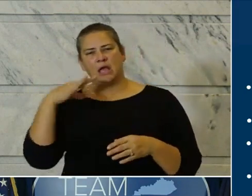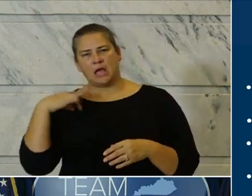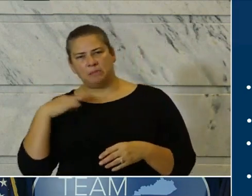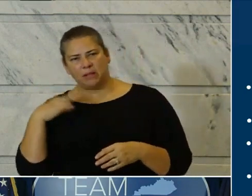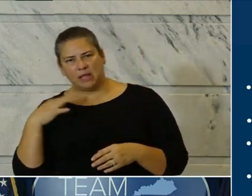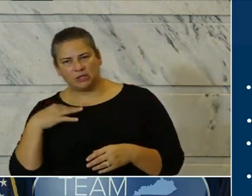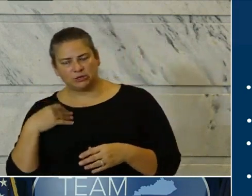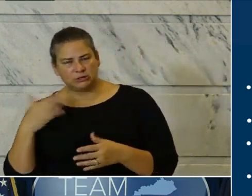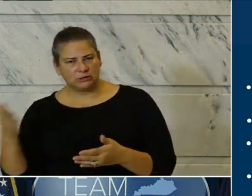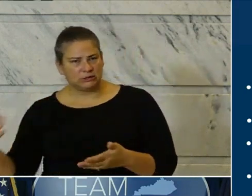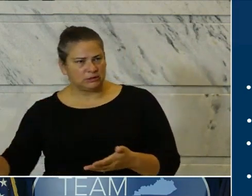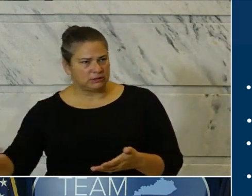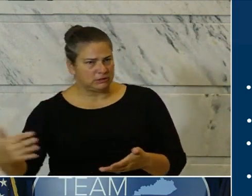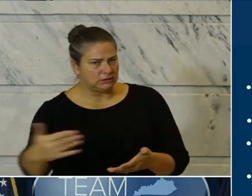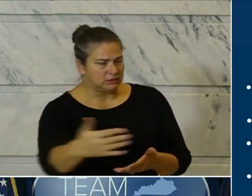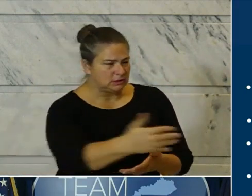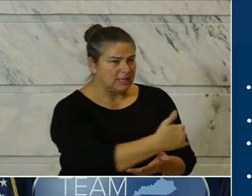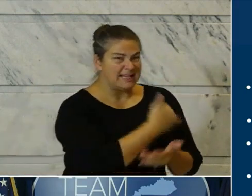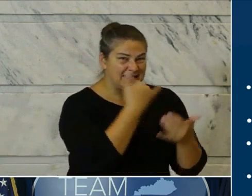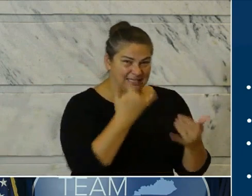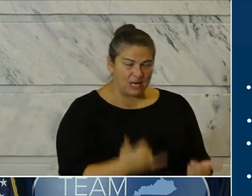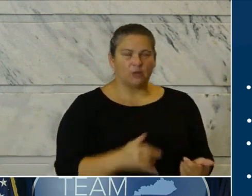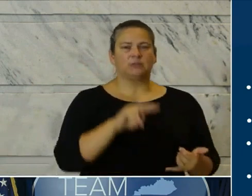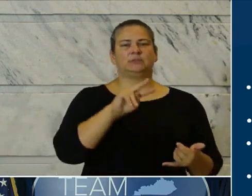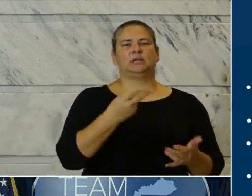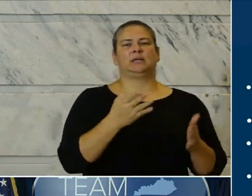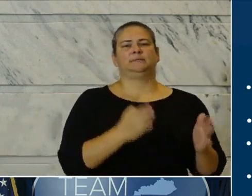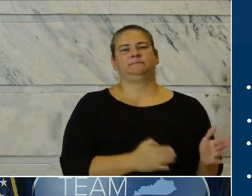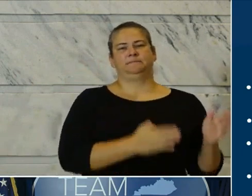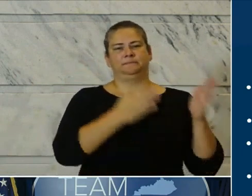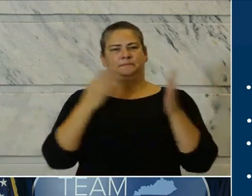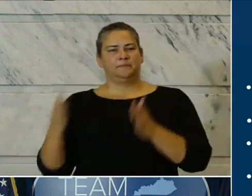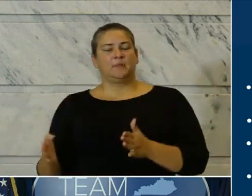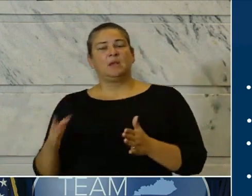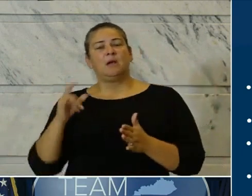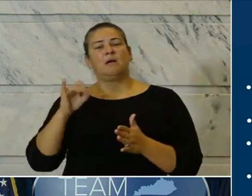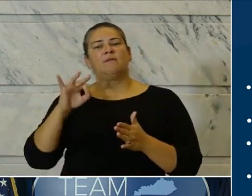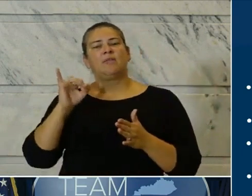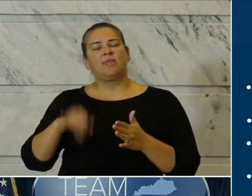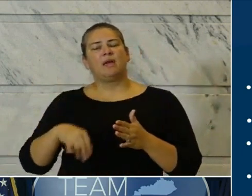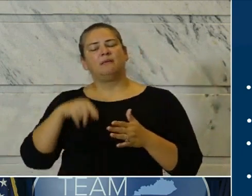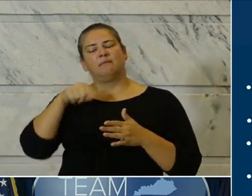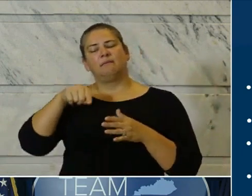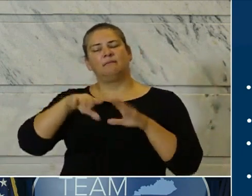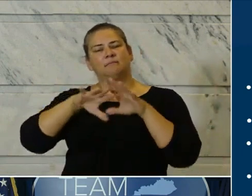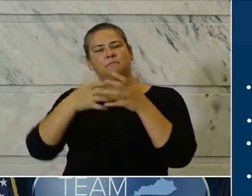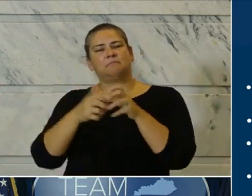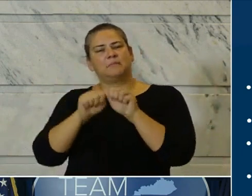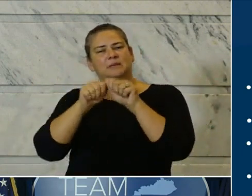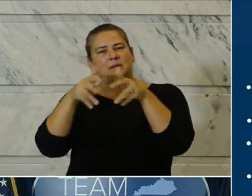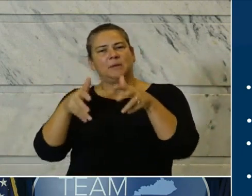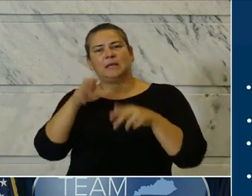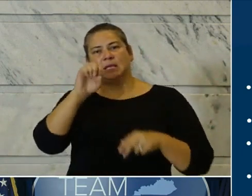now just entered the second phase of that pandemic EBT service provision.